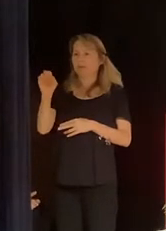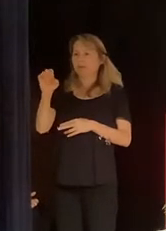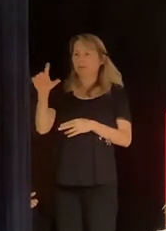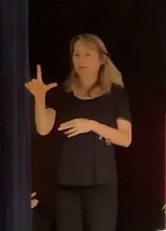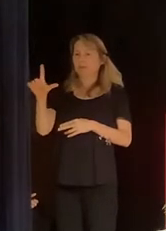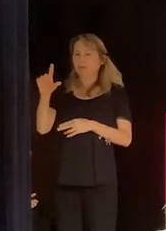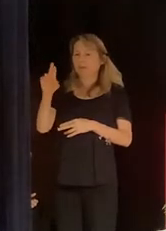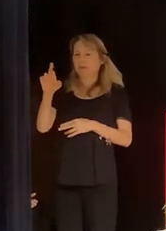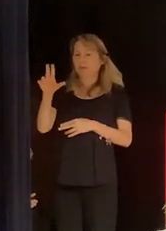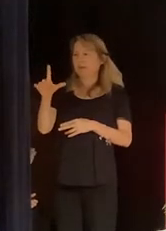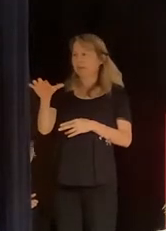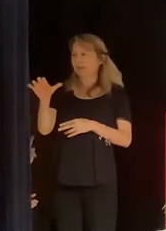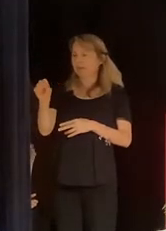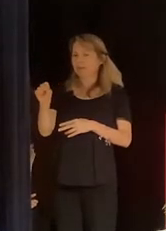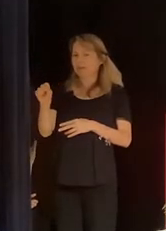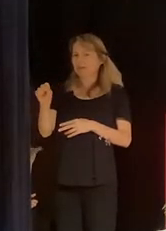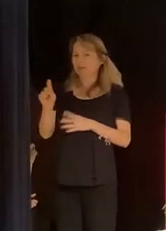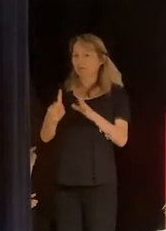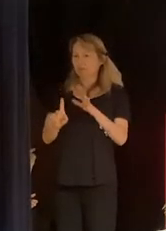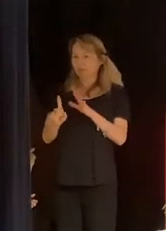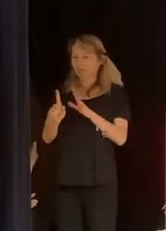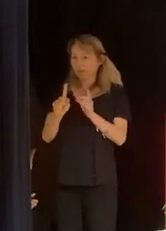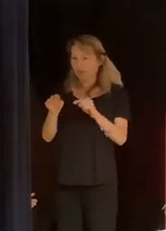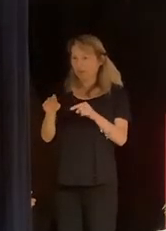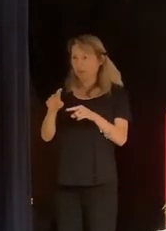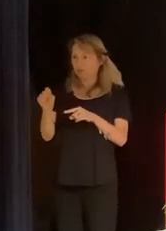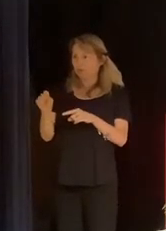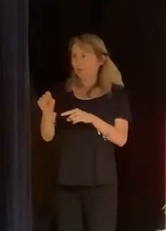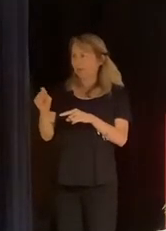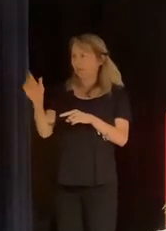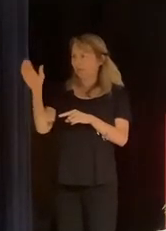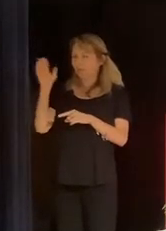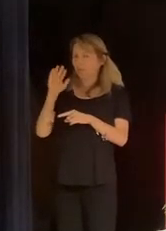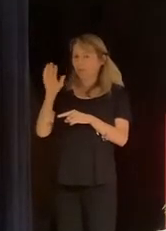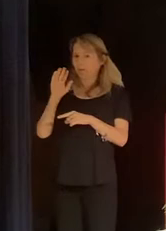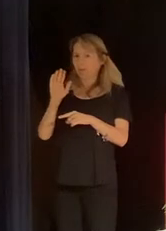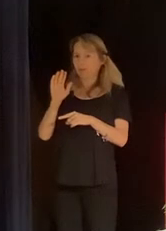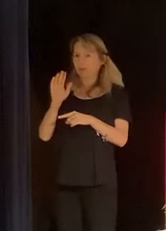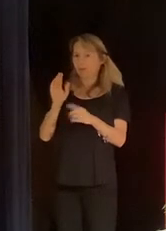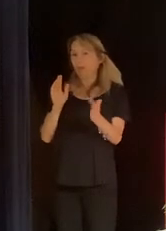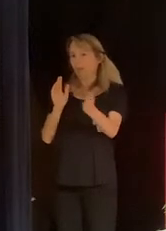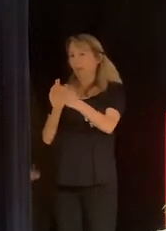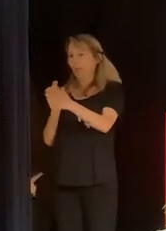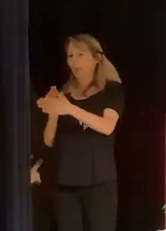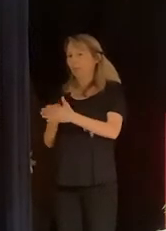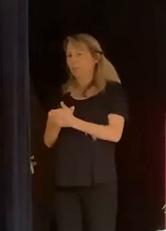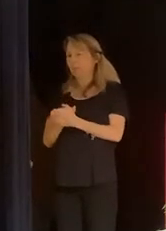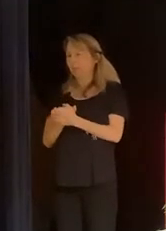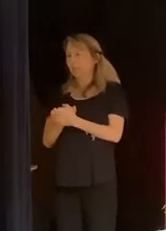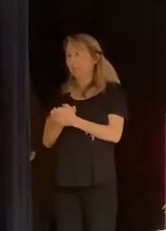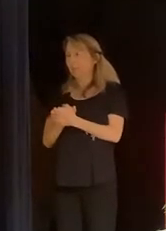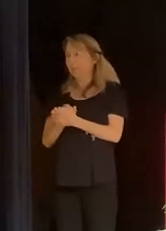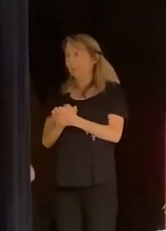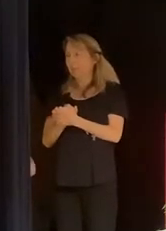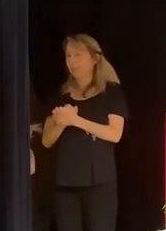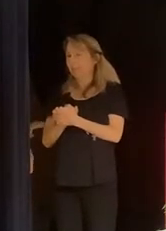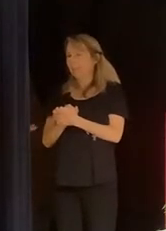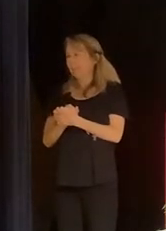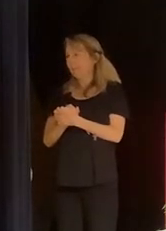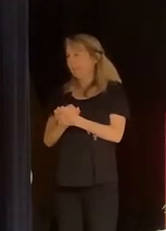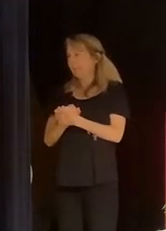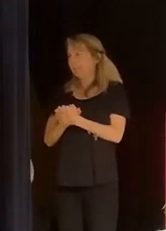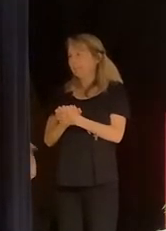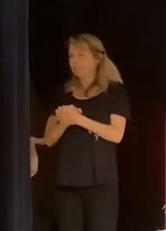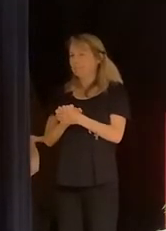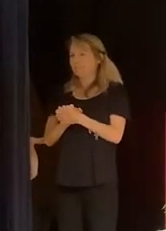attend Drewry back in the winter time in January of this year, and we were delighted to walk through